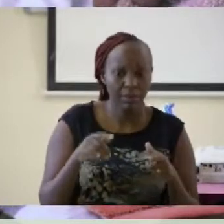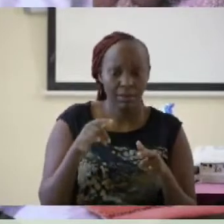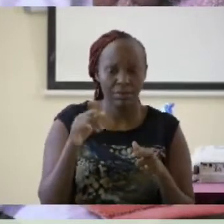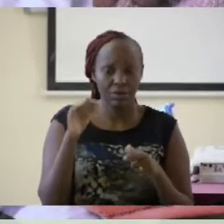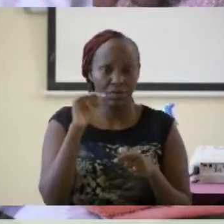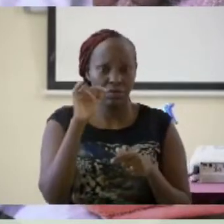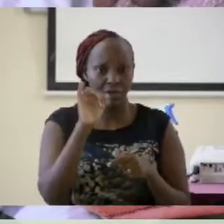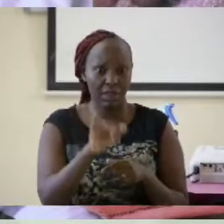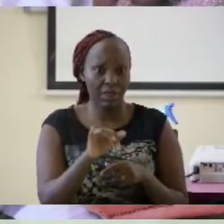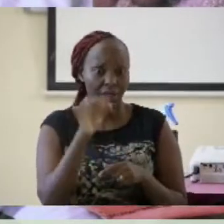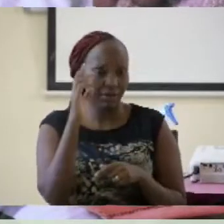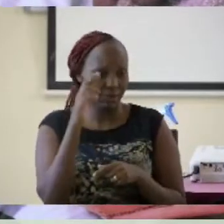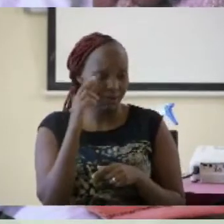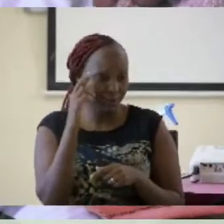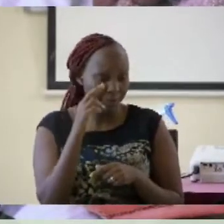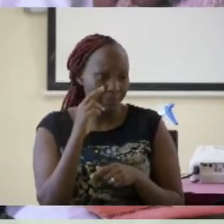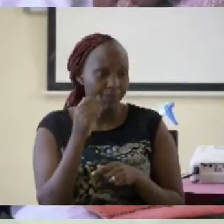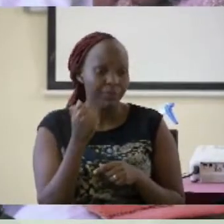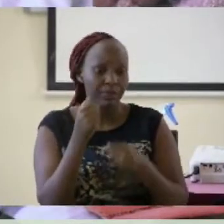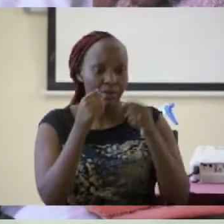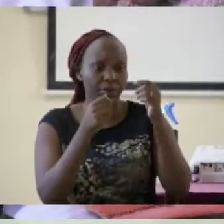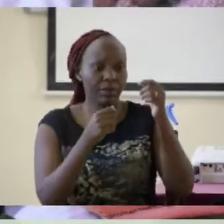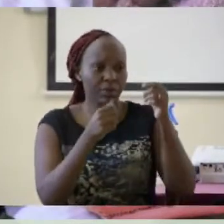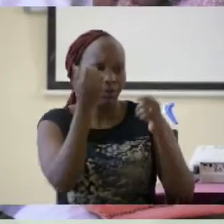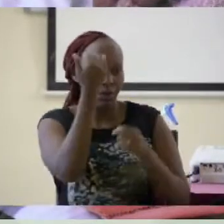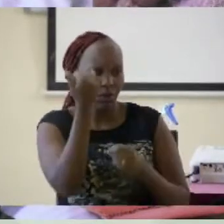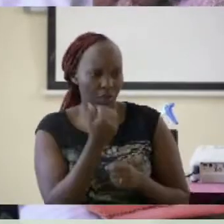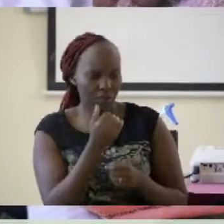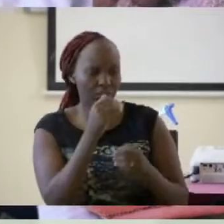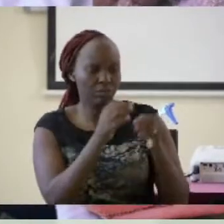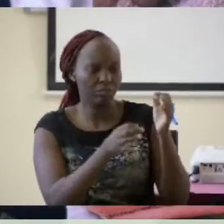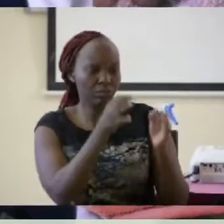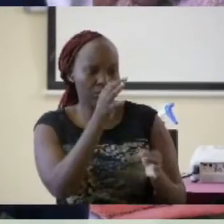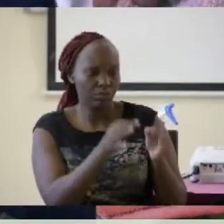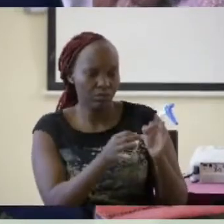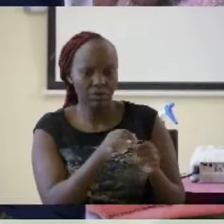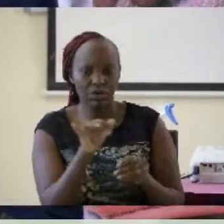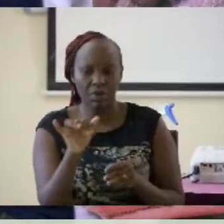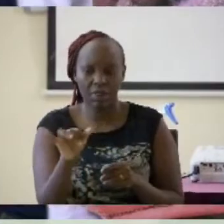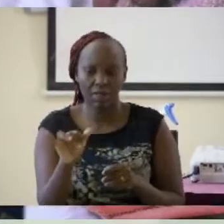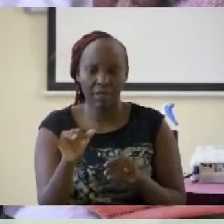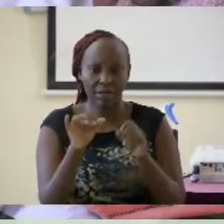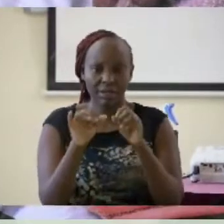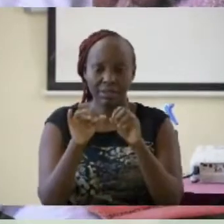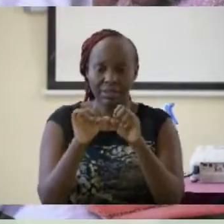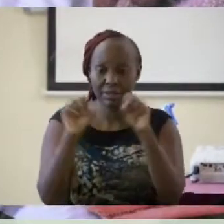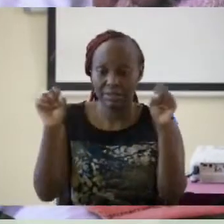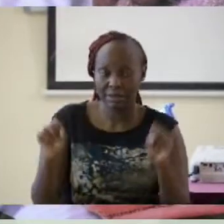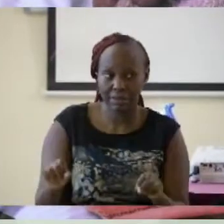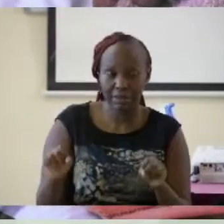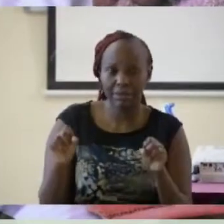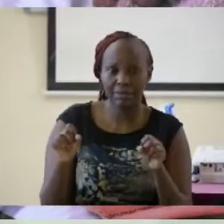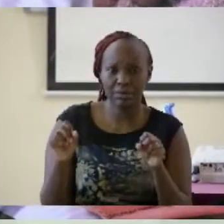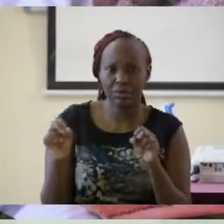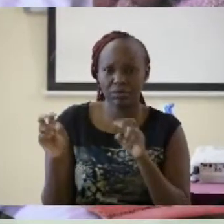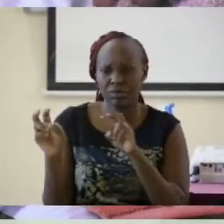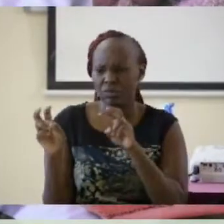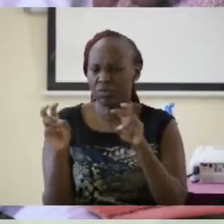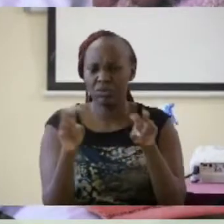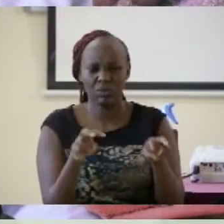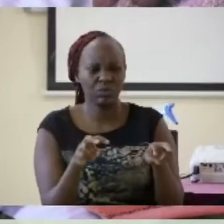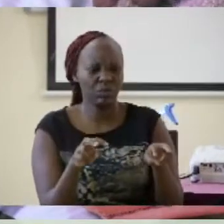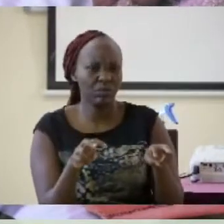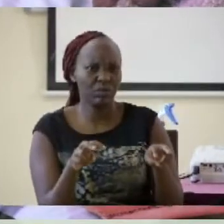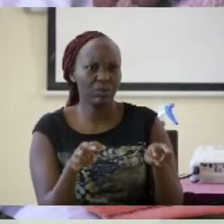reason, the judiciary or the actors in this court system, they look at them in